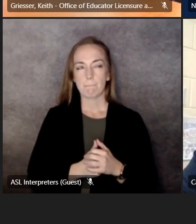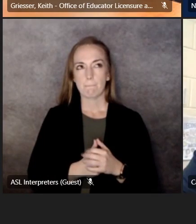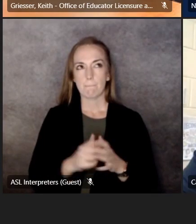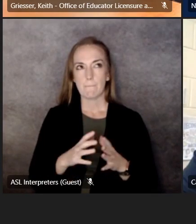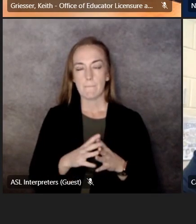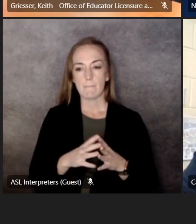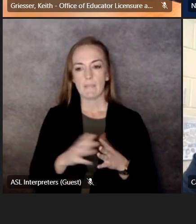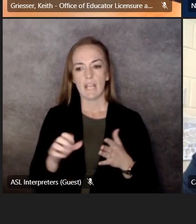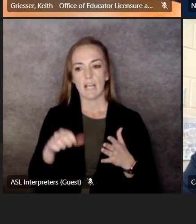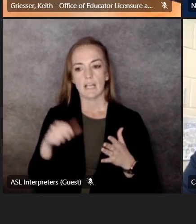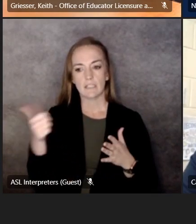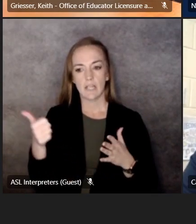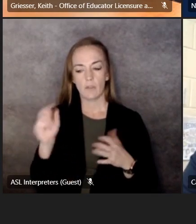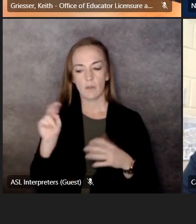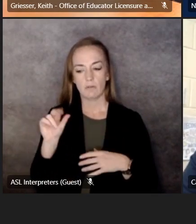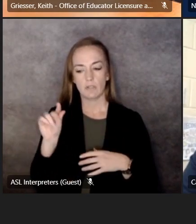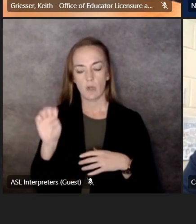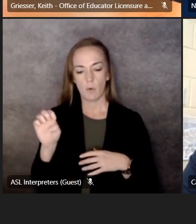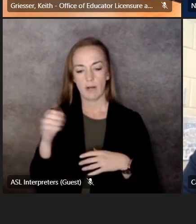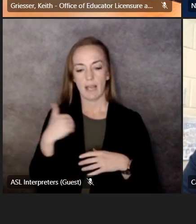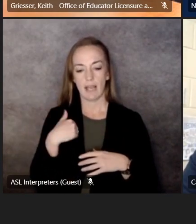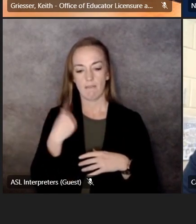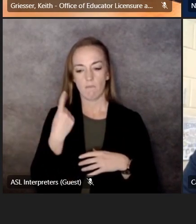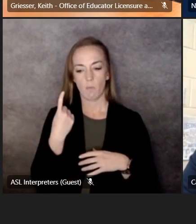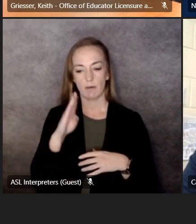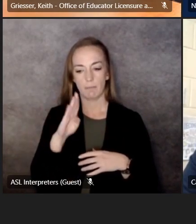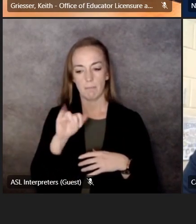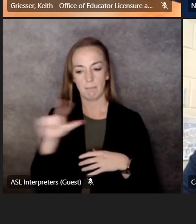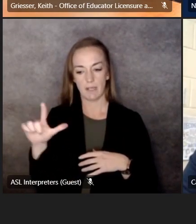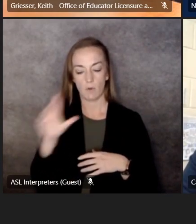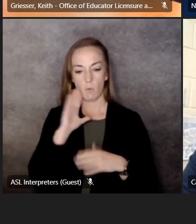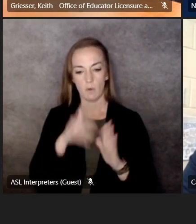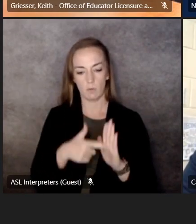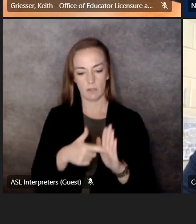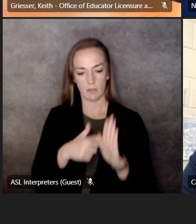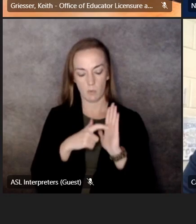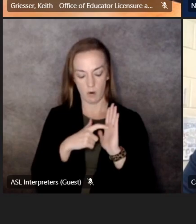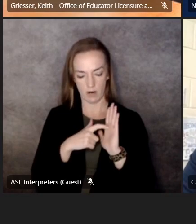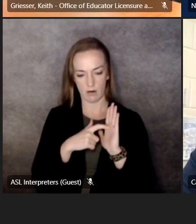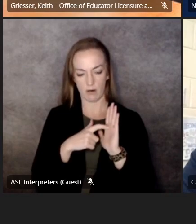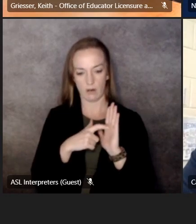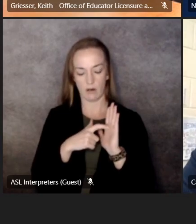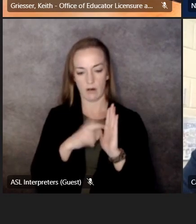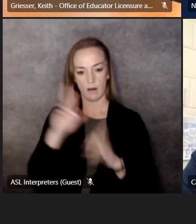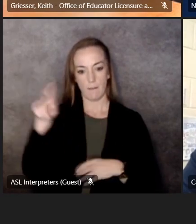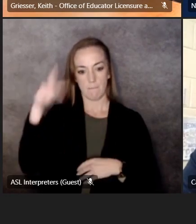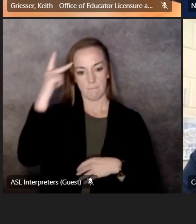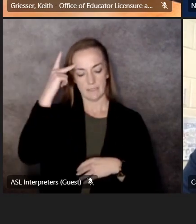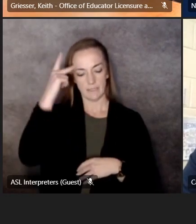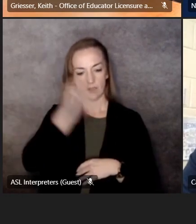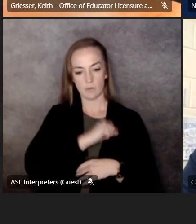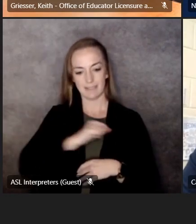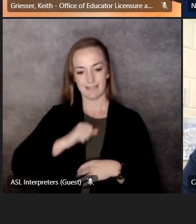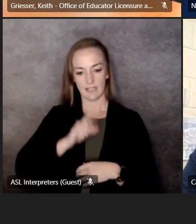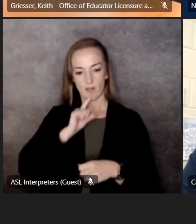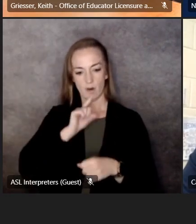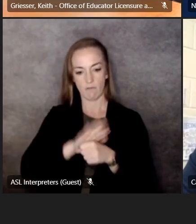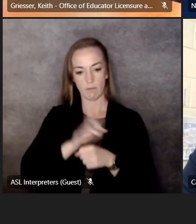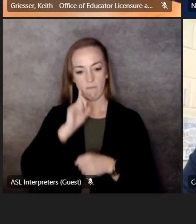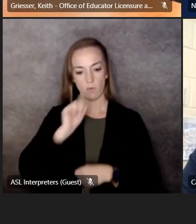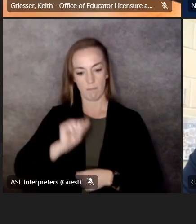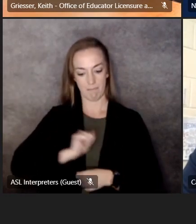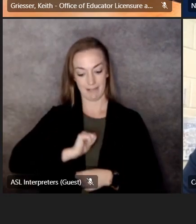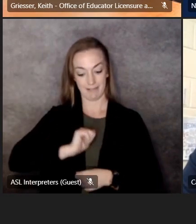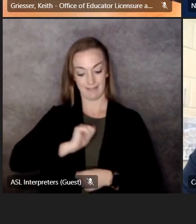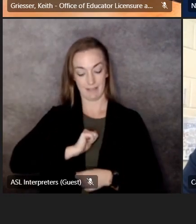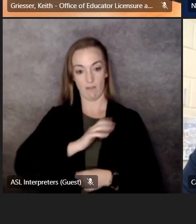another note, there is a bill that would require a political Senate confirmation for myself and members